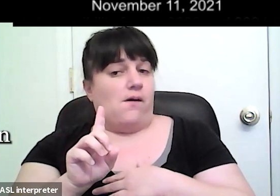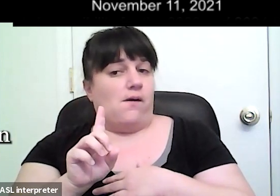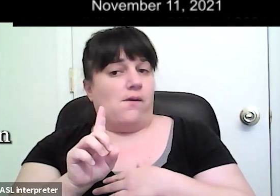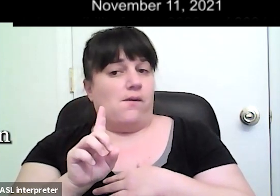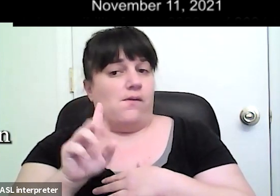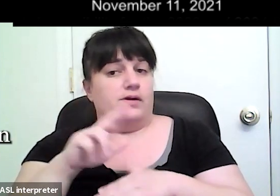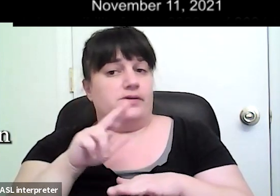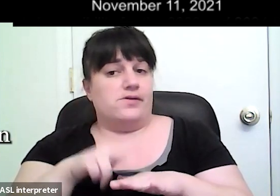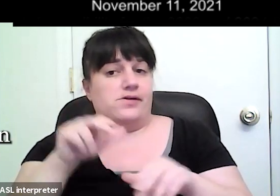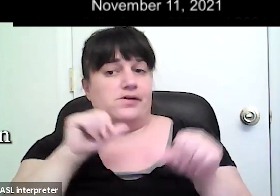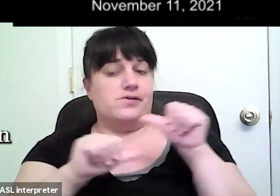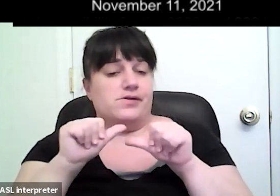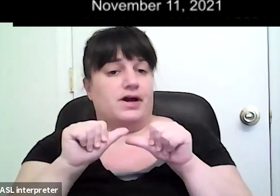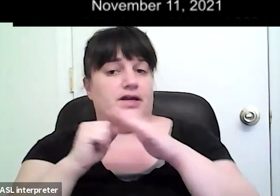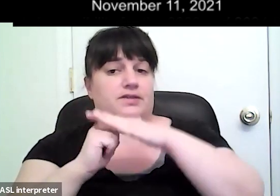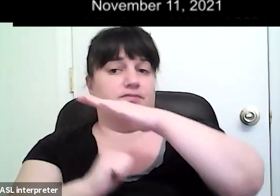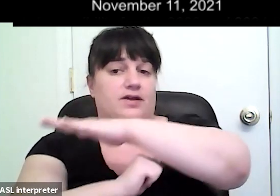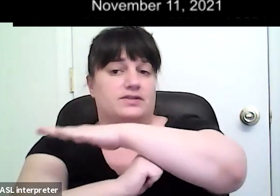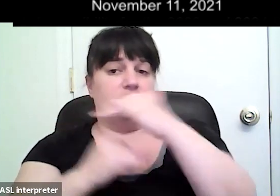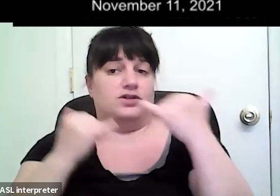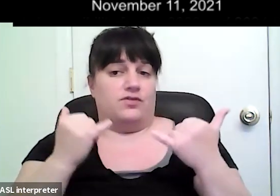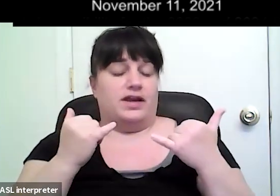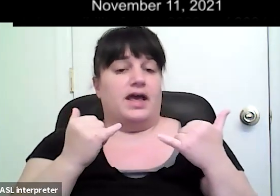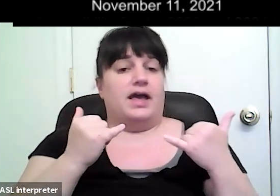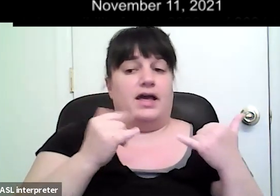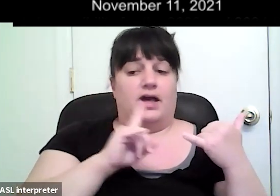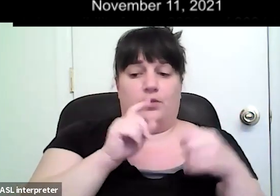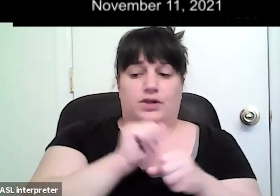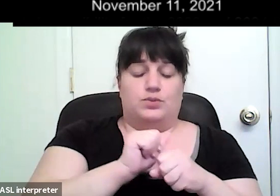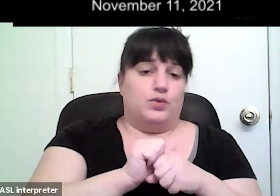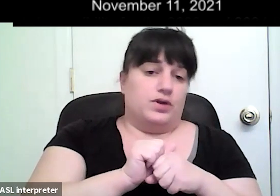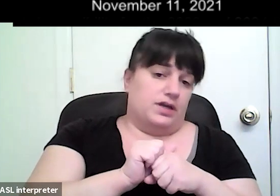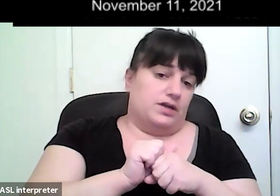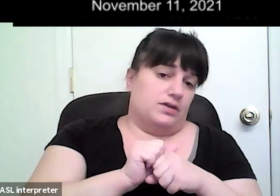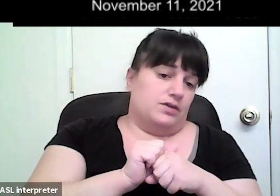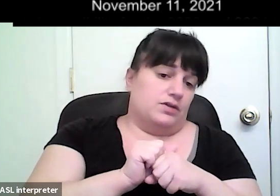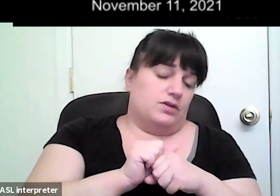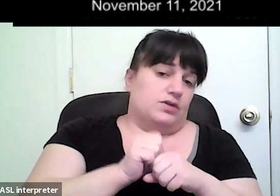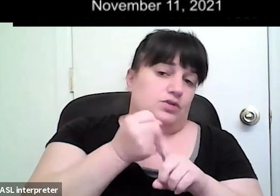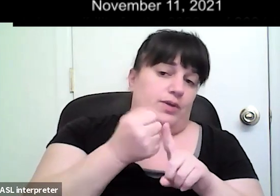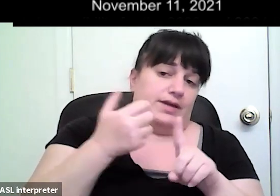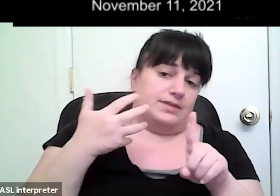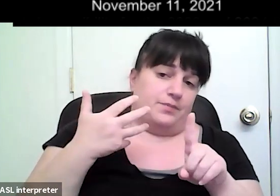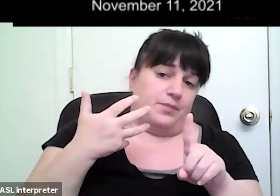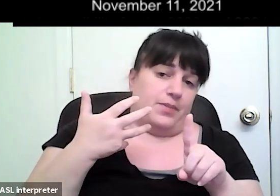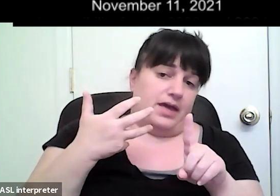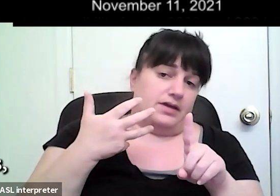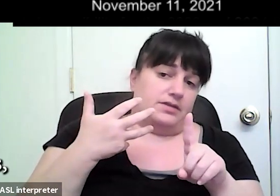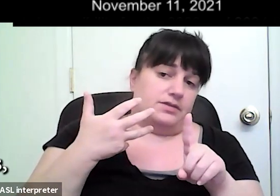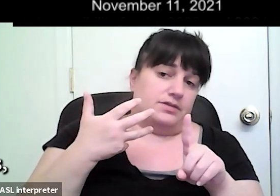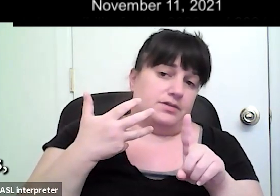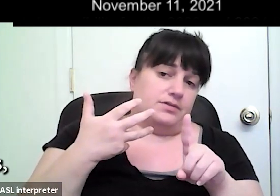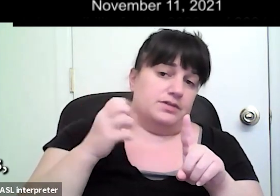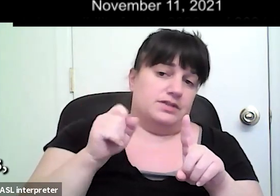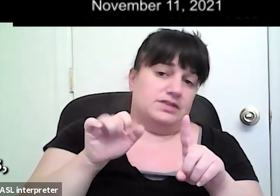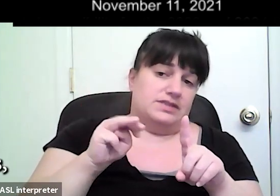the National Science Foundation right now is working to expand